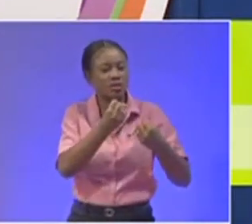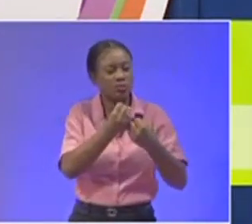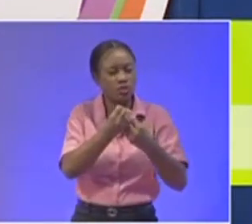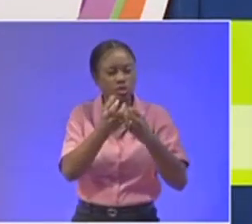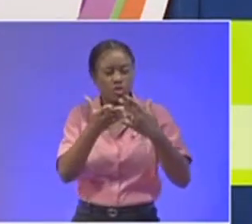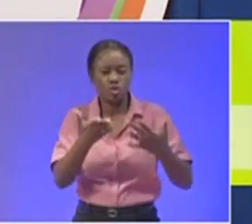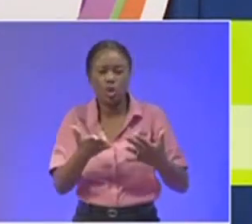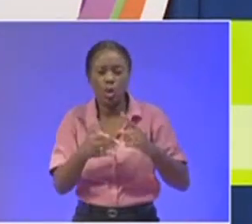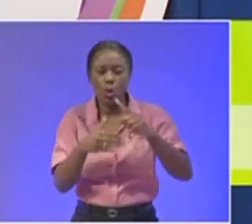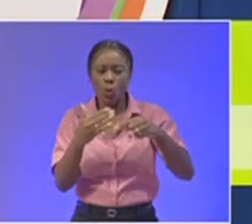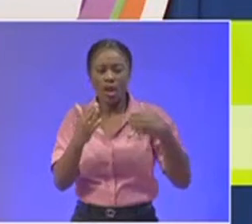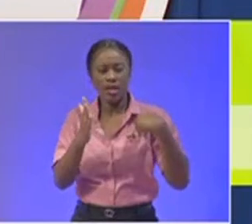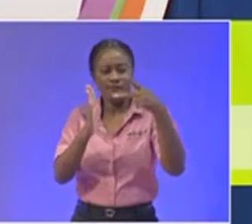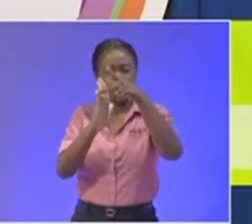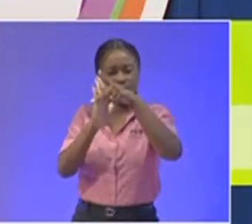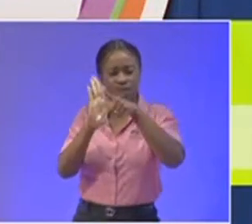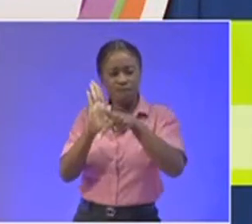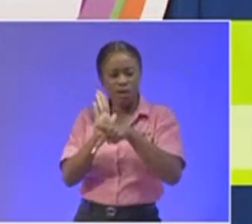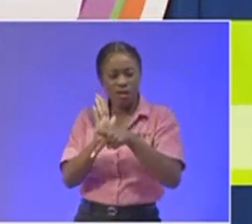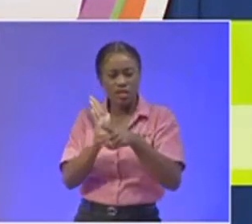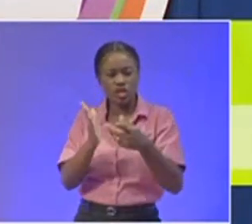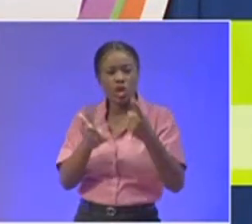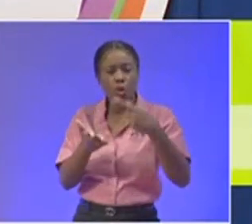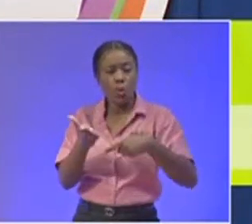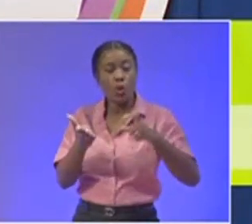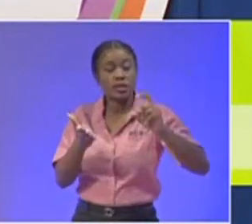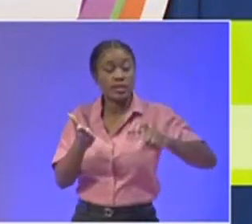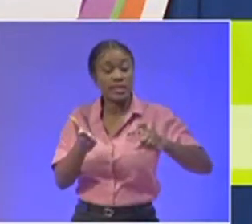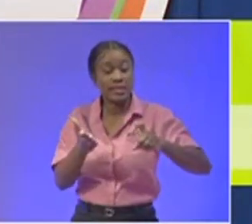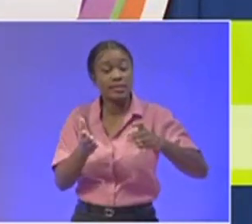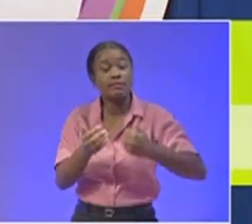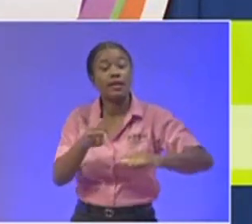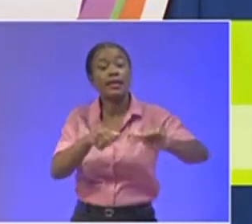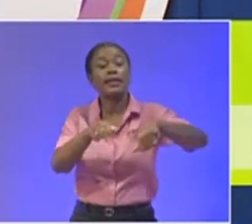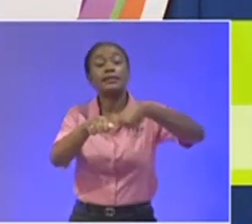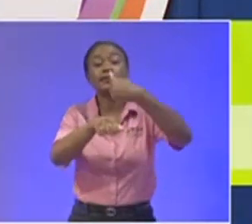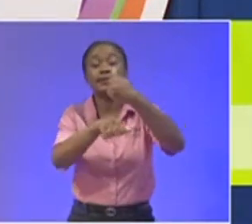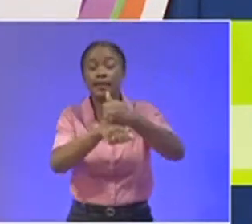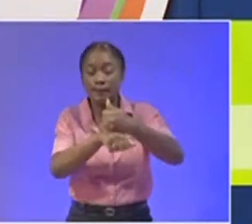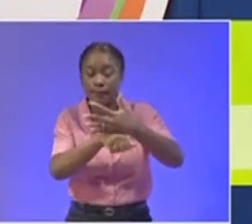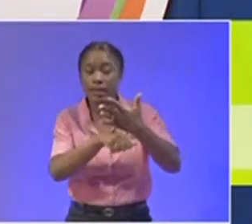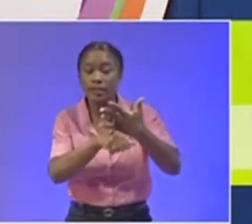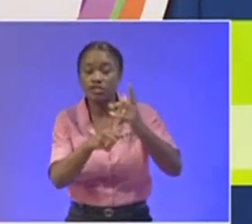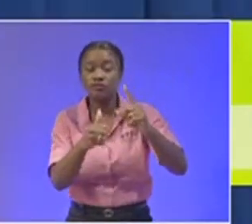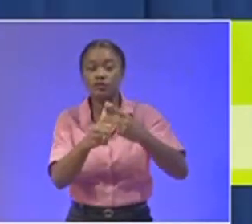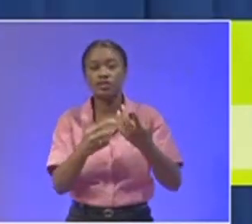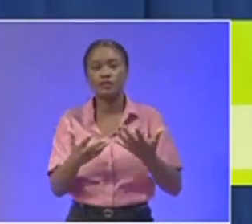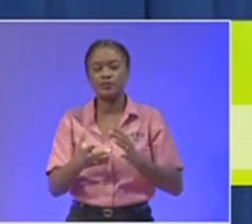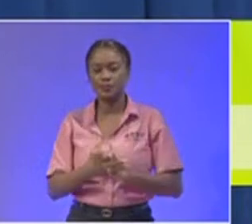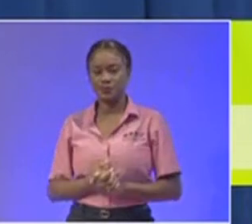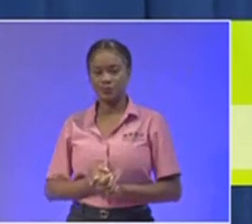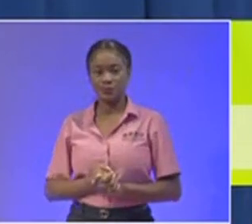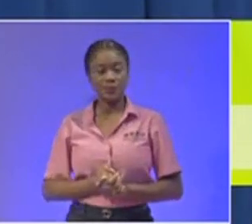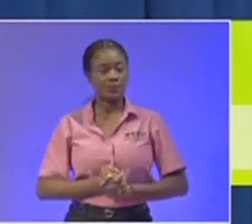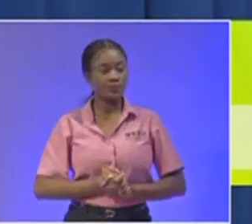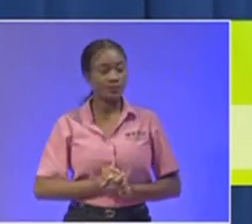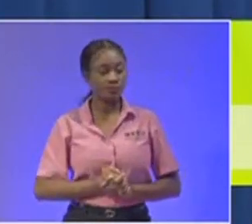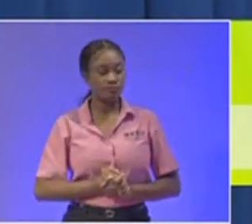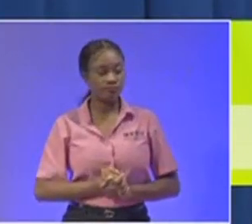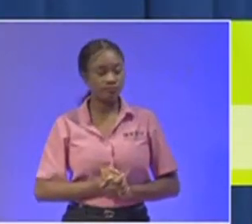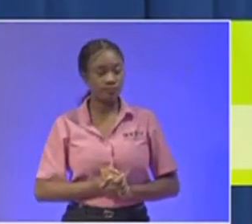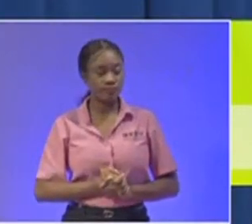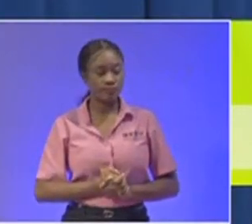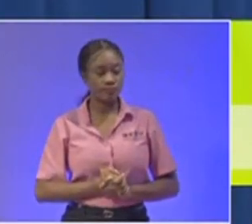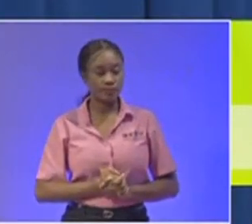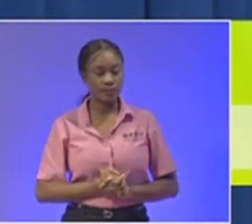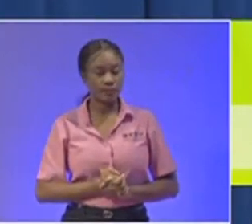policy, these are some of the things that we need to establish it and make sure that it is used? So this solution has to